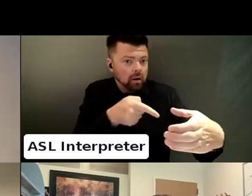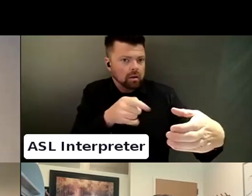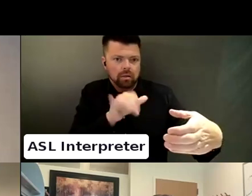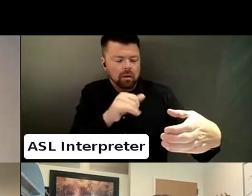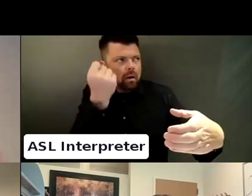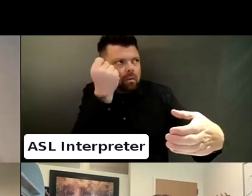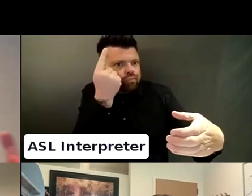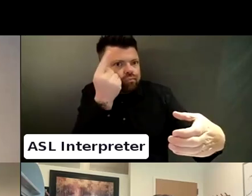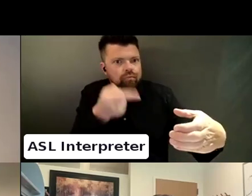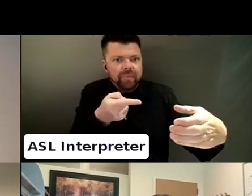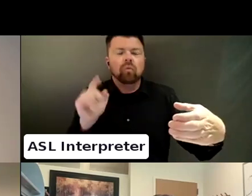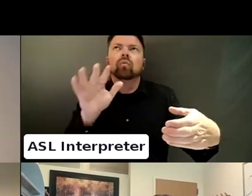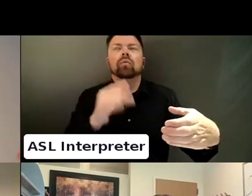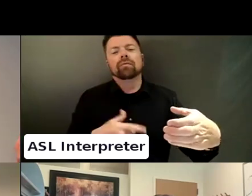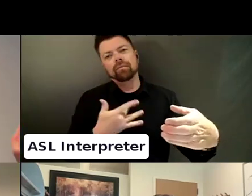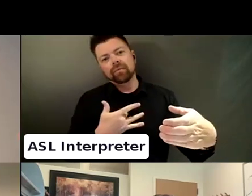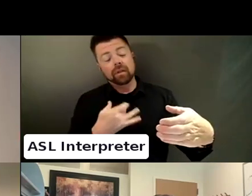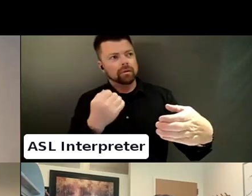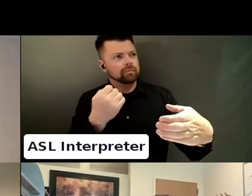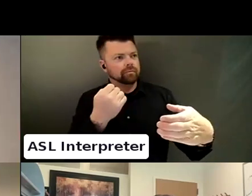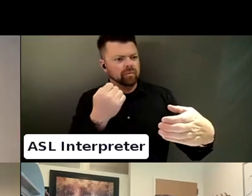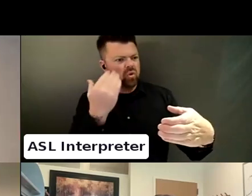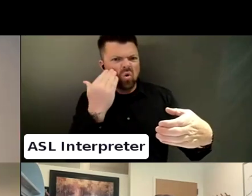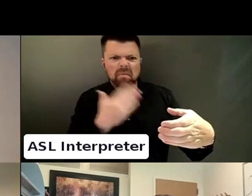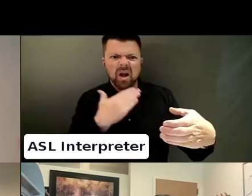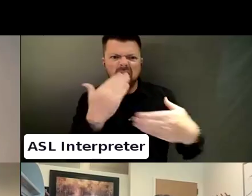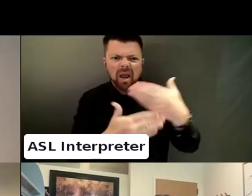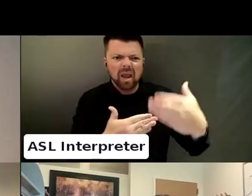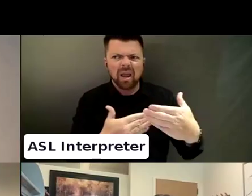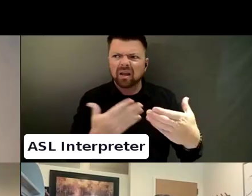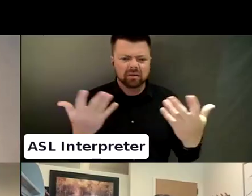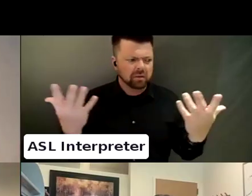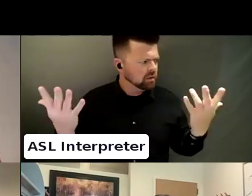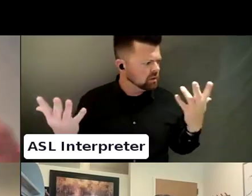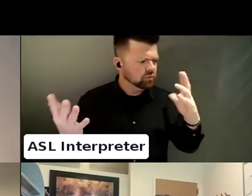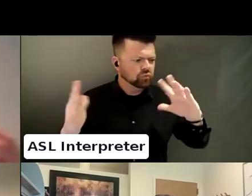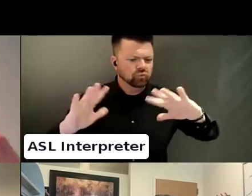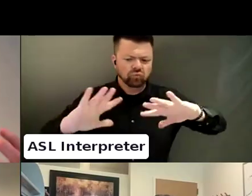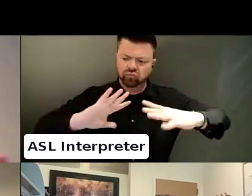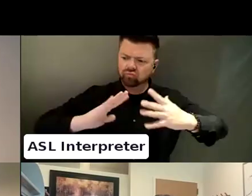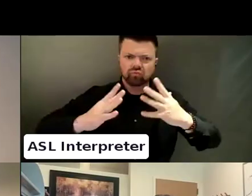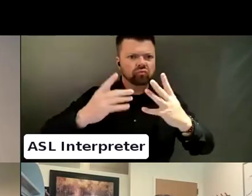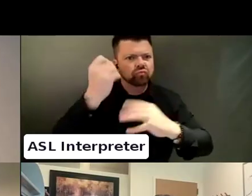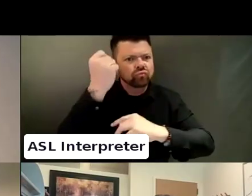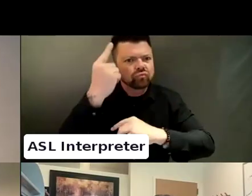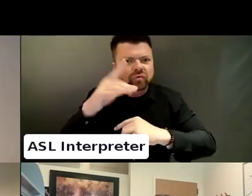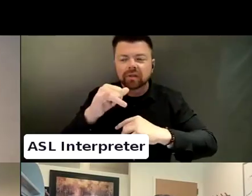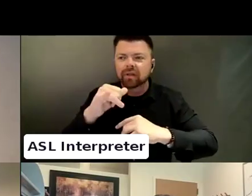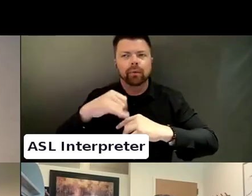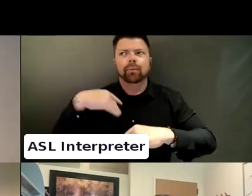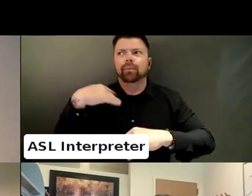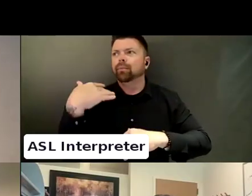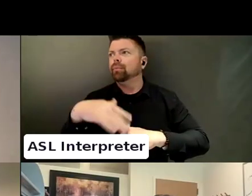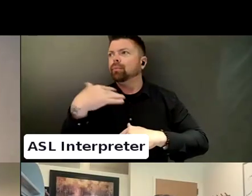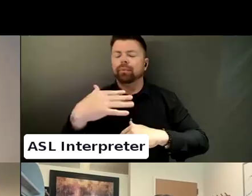that wonderful feeling of knowing where your hand is in space as well. So there's a really rich dynamic between